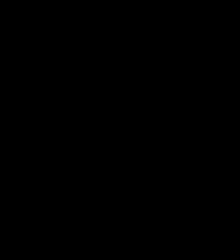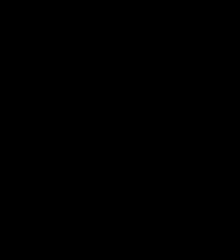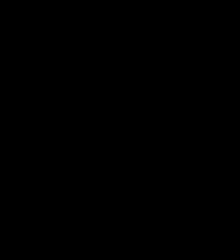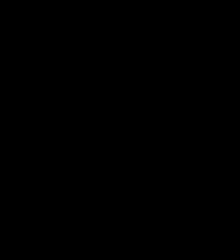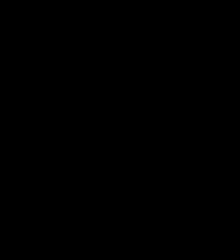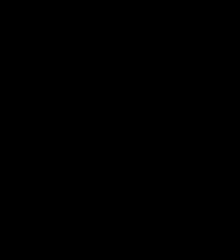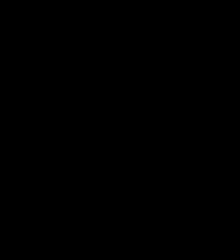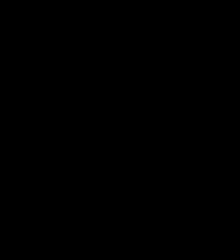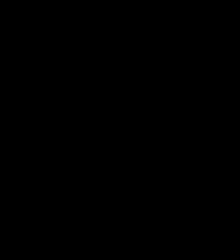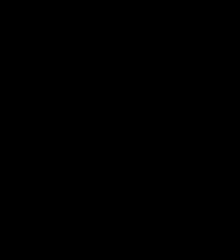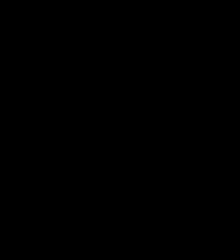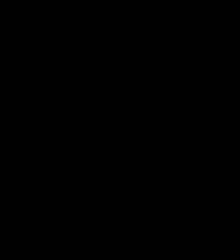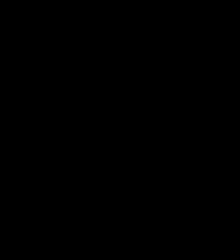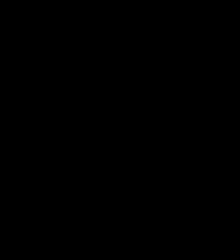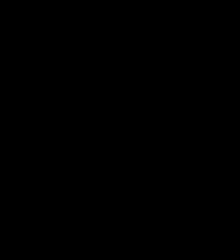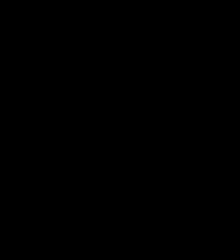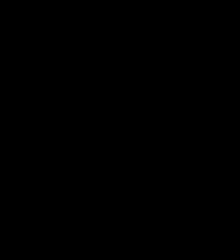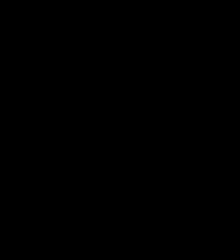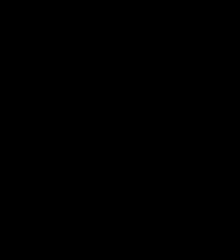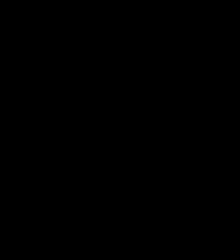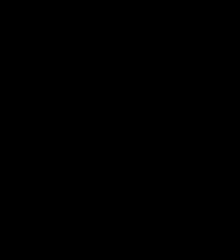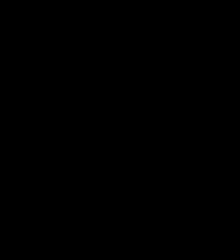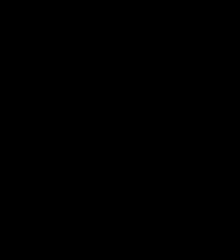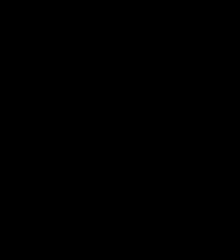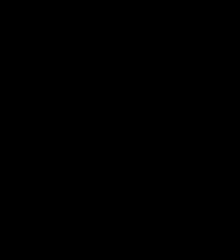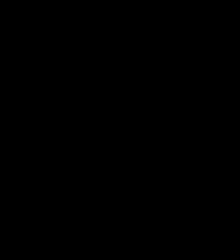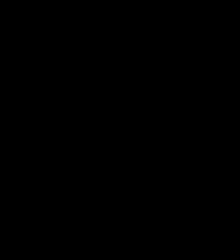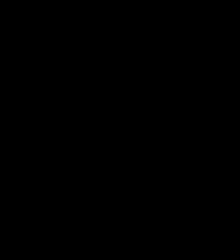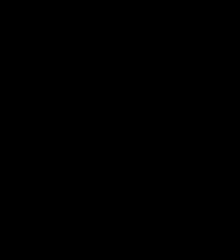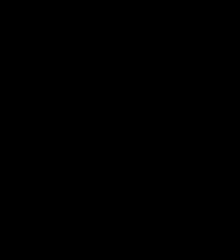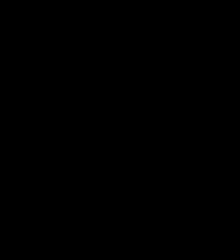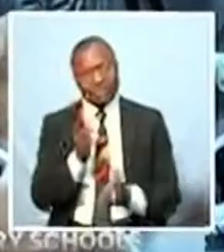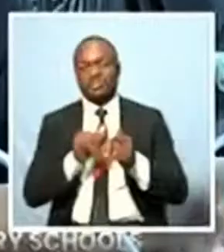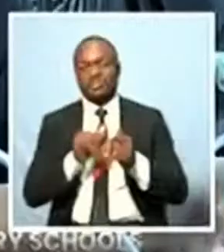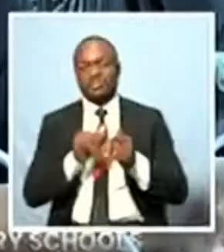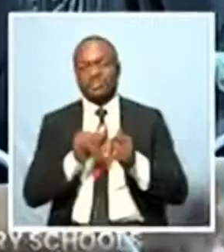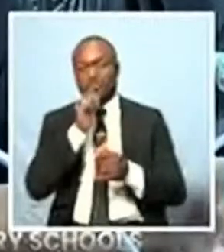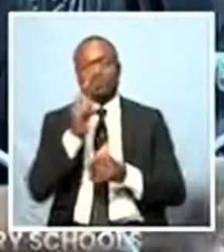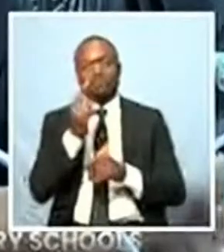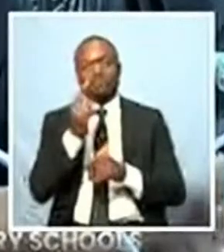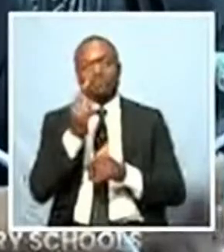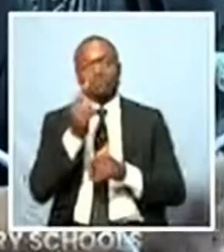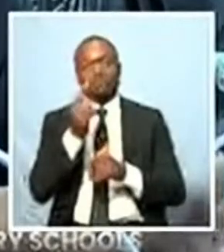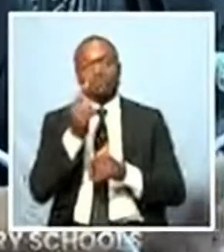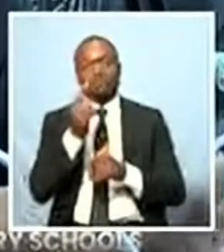last. Oh, he's